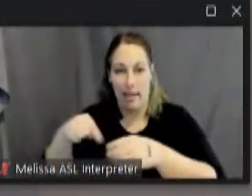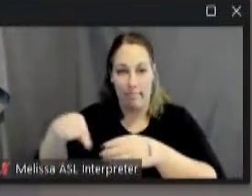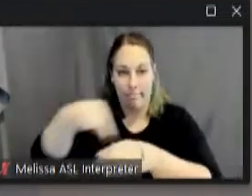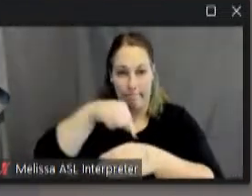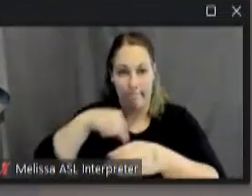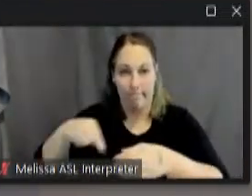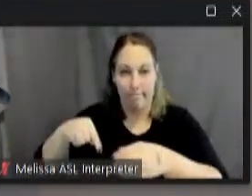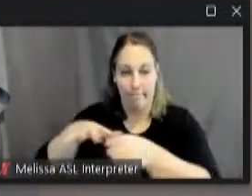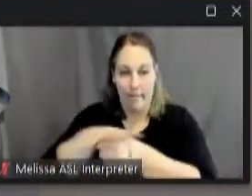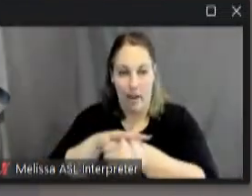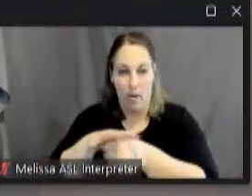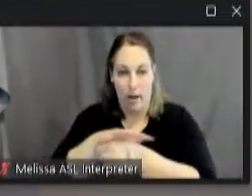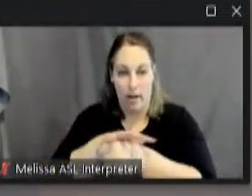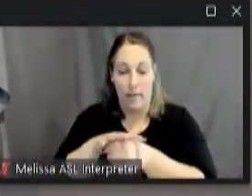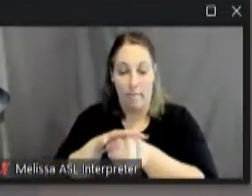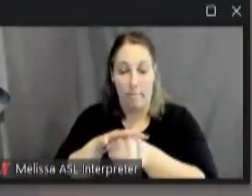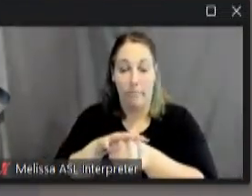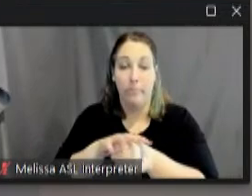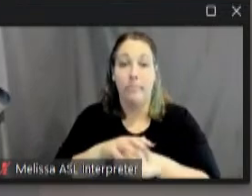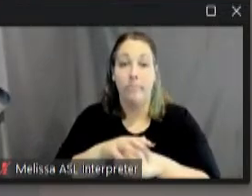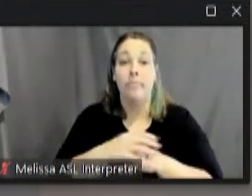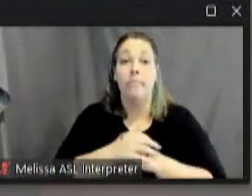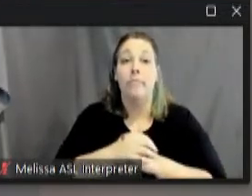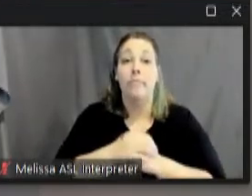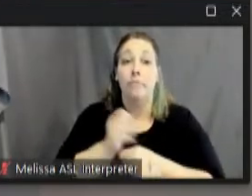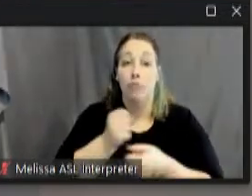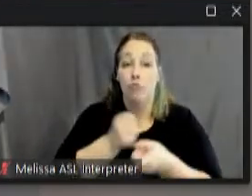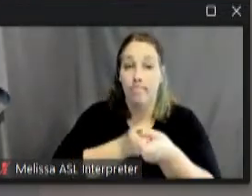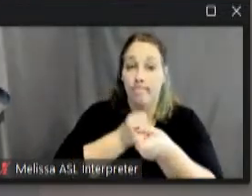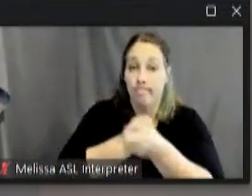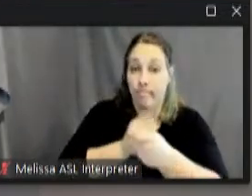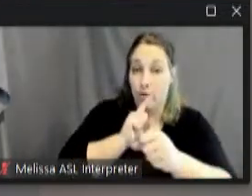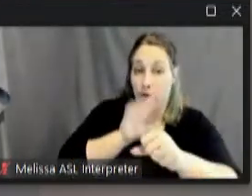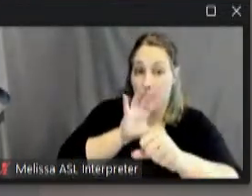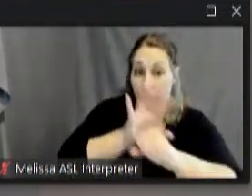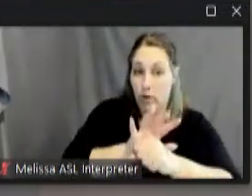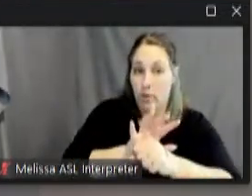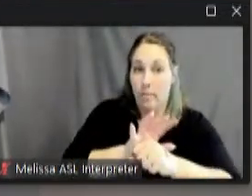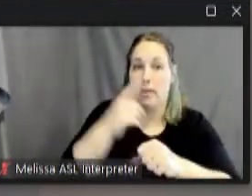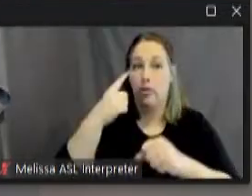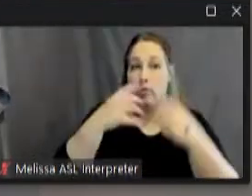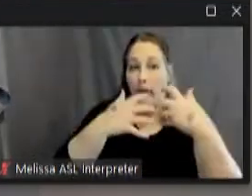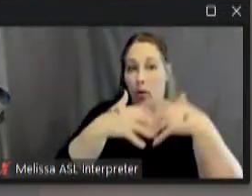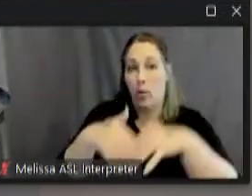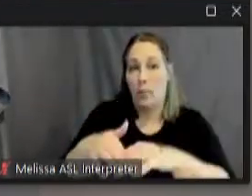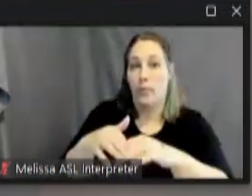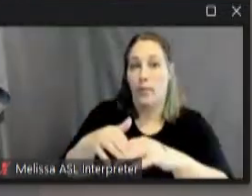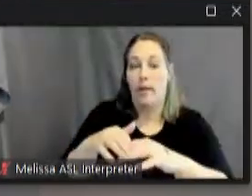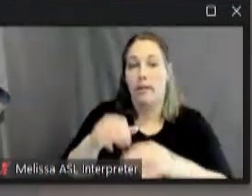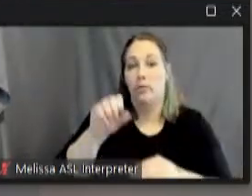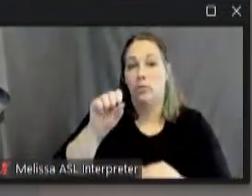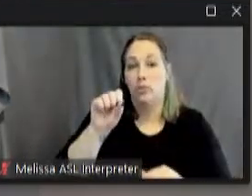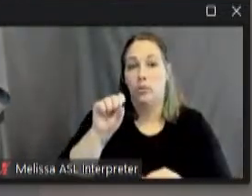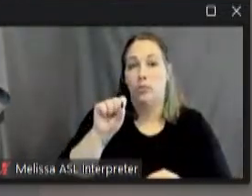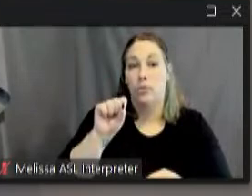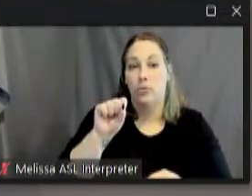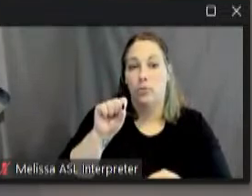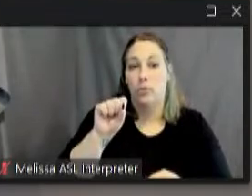the commitment of incorporating into civil society all these gender